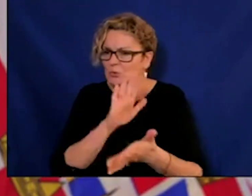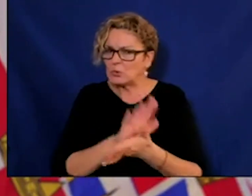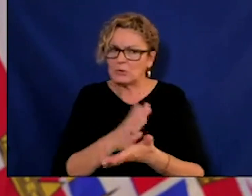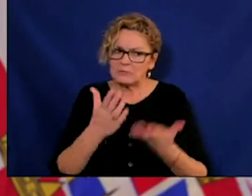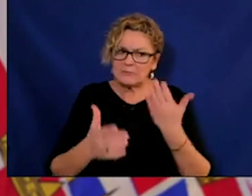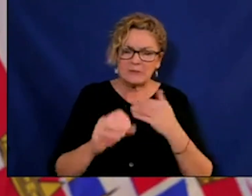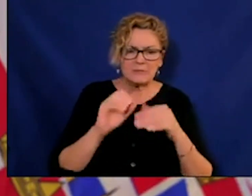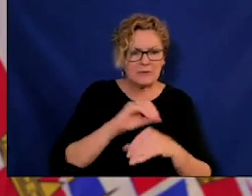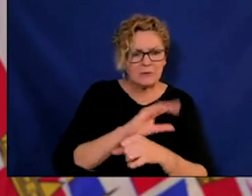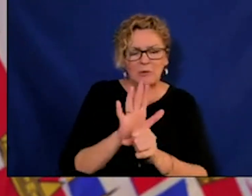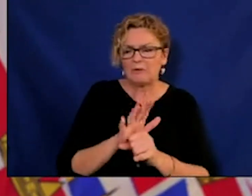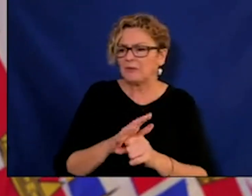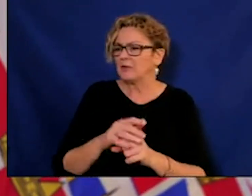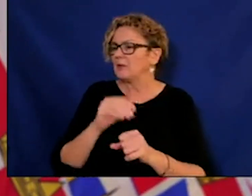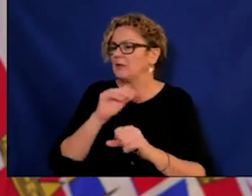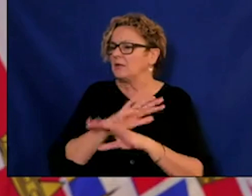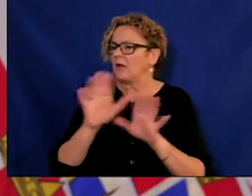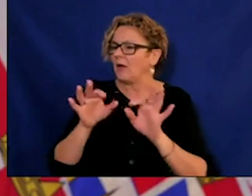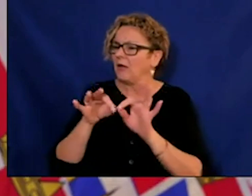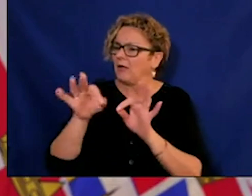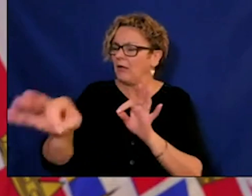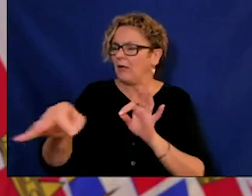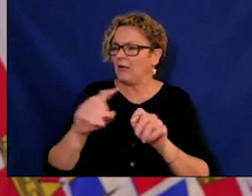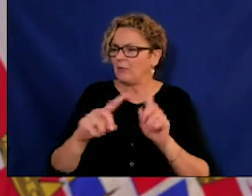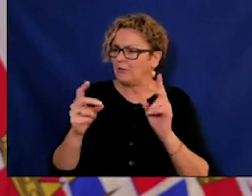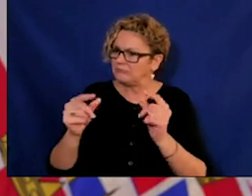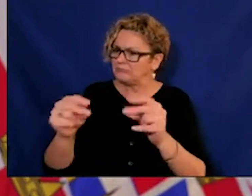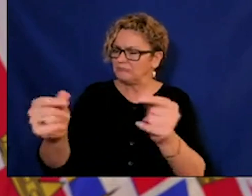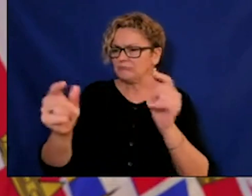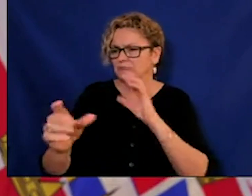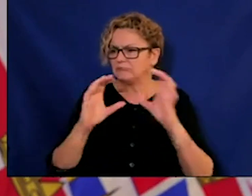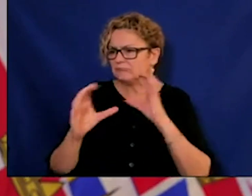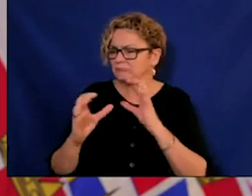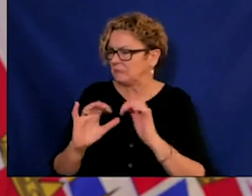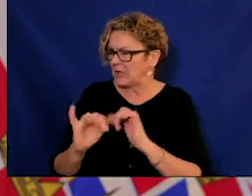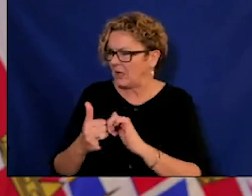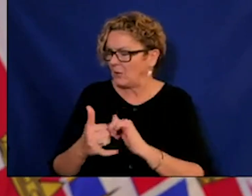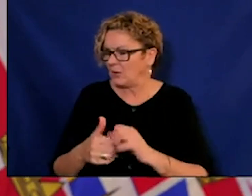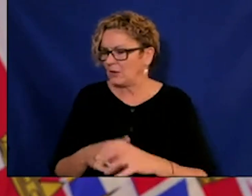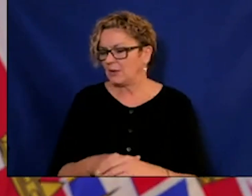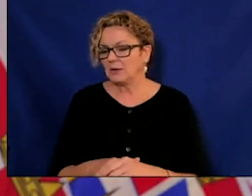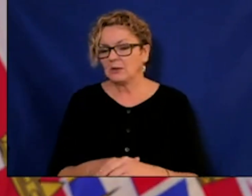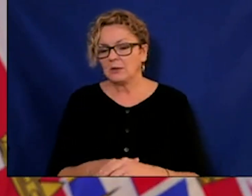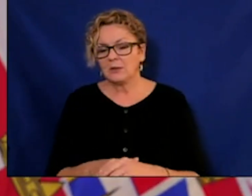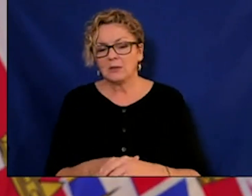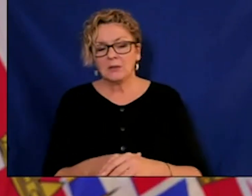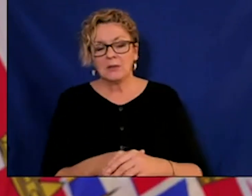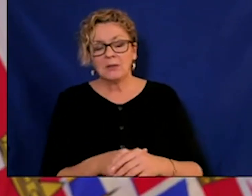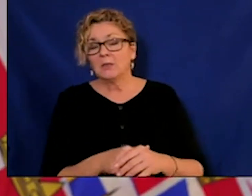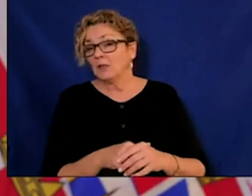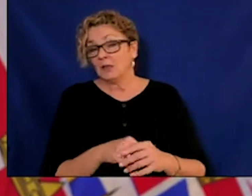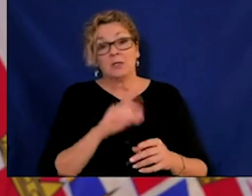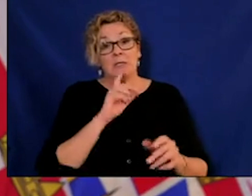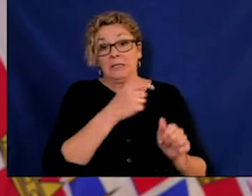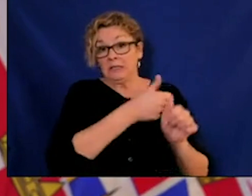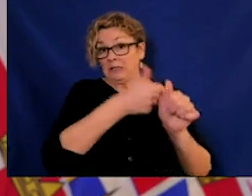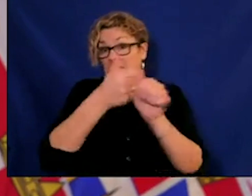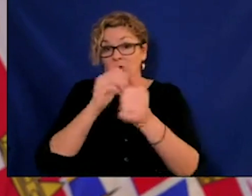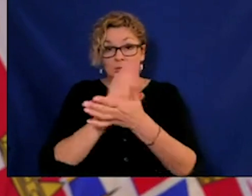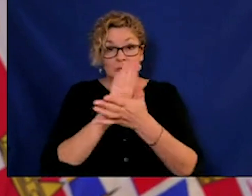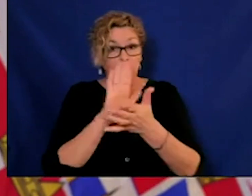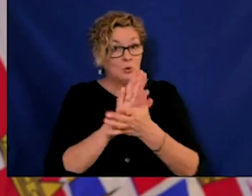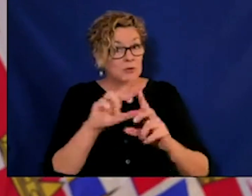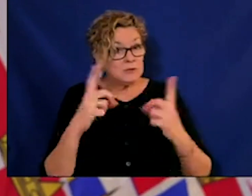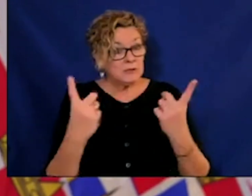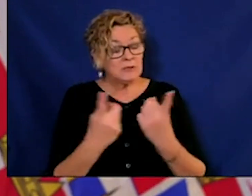soon as possible and that those are posted. And there's been quite a lot of work with the school districts, with the Ministry of